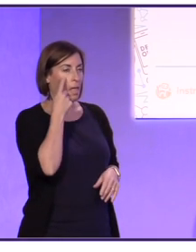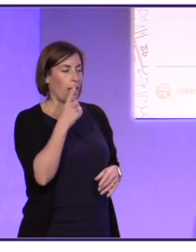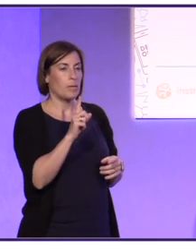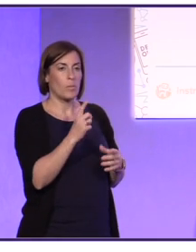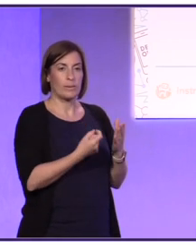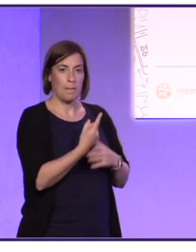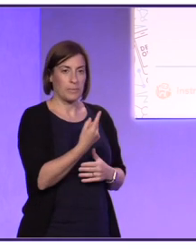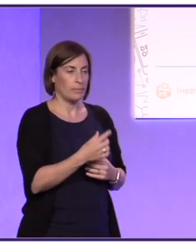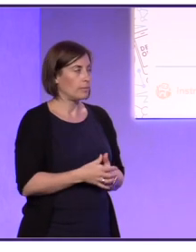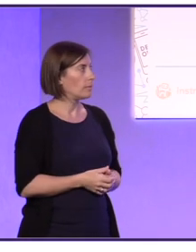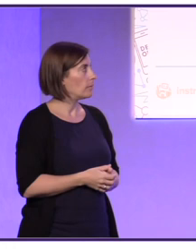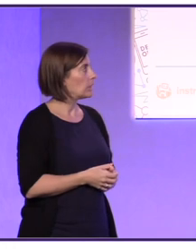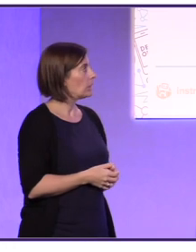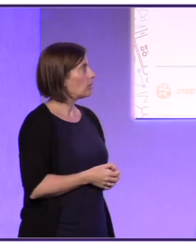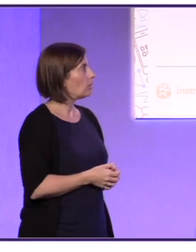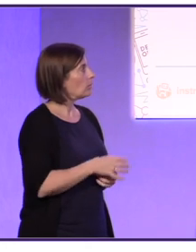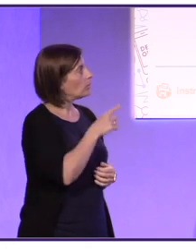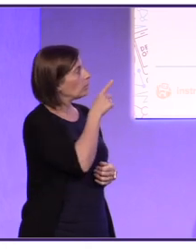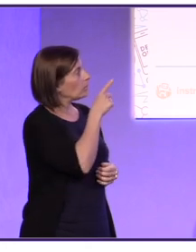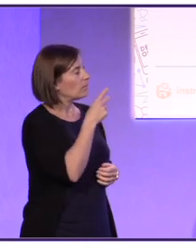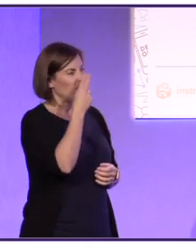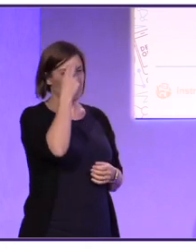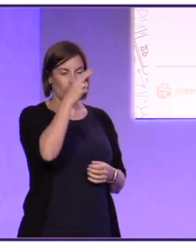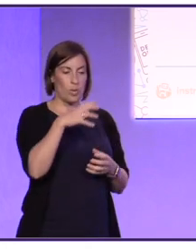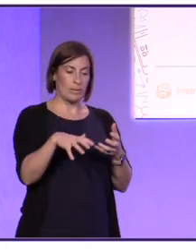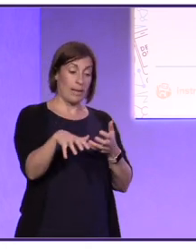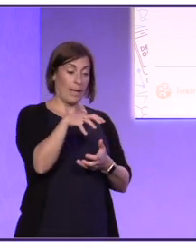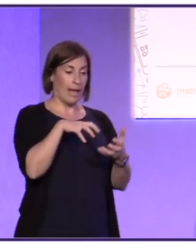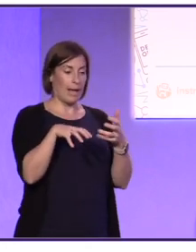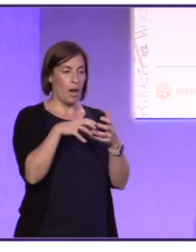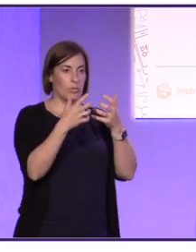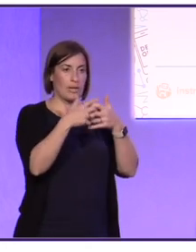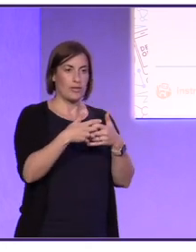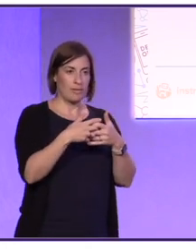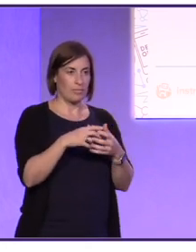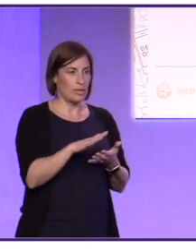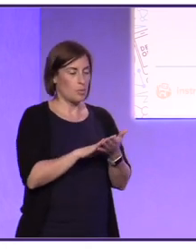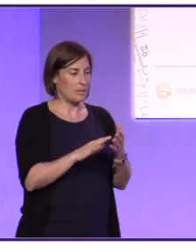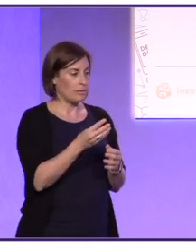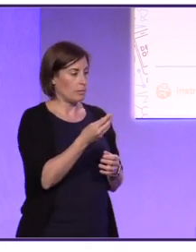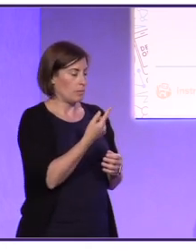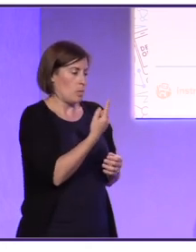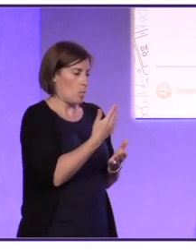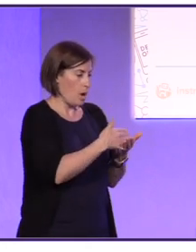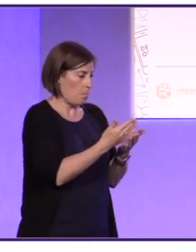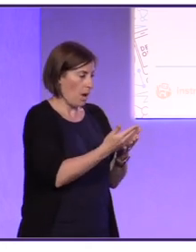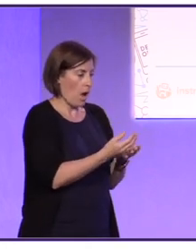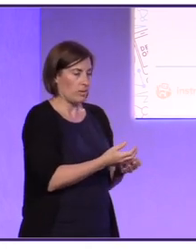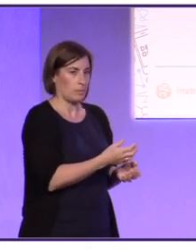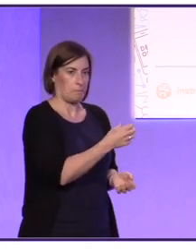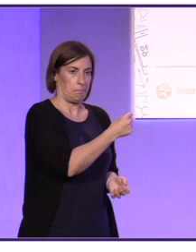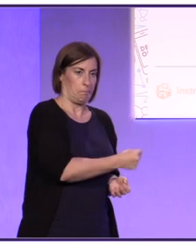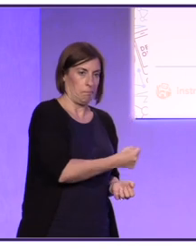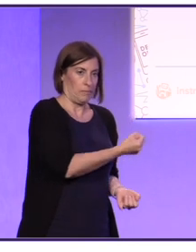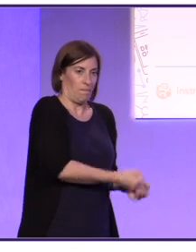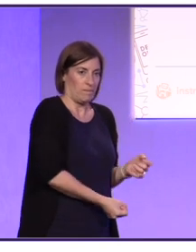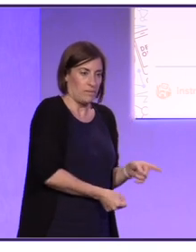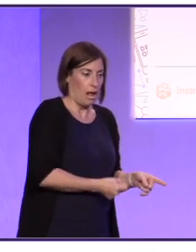The idea of chaos engineering is pulling down discrete parts of your system and seeing how it reacts.